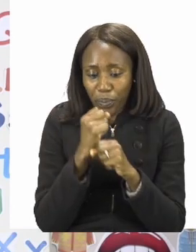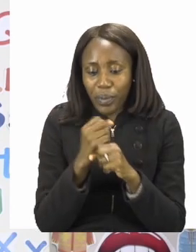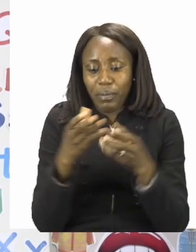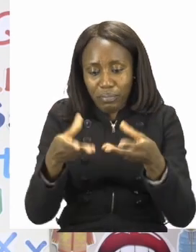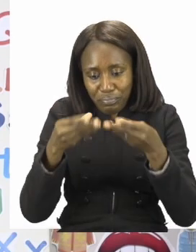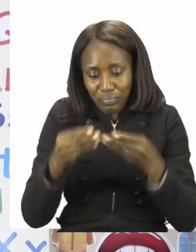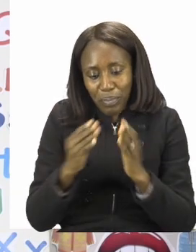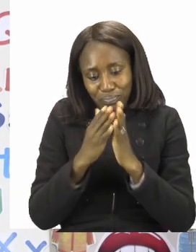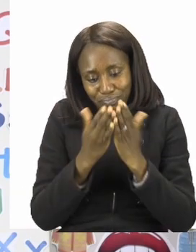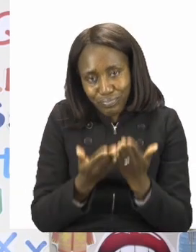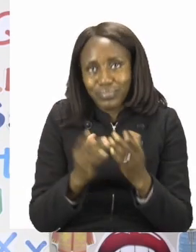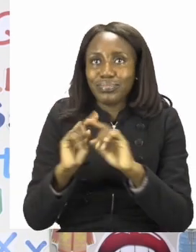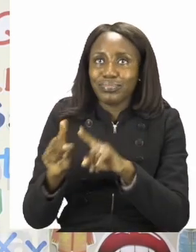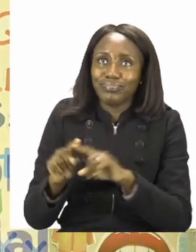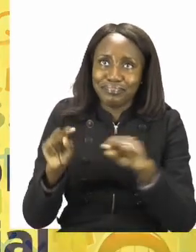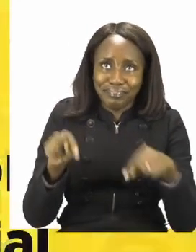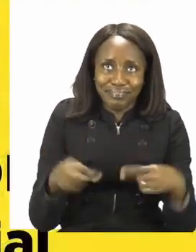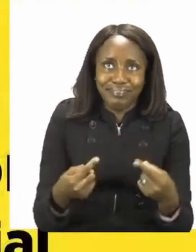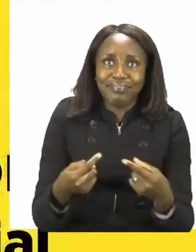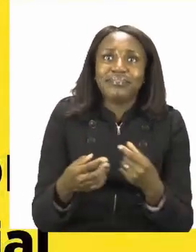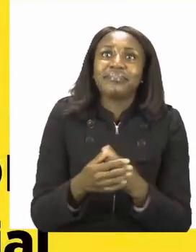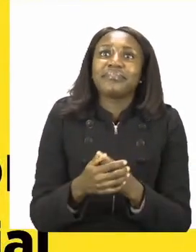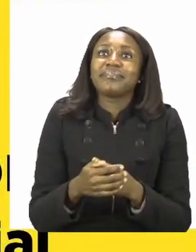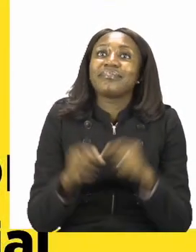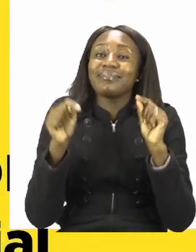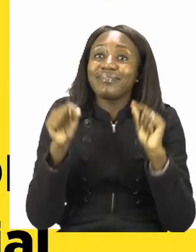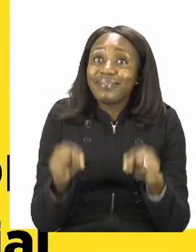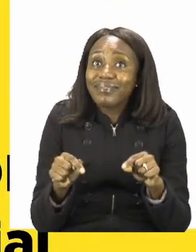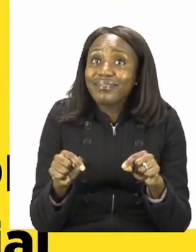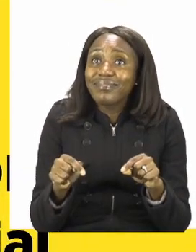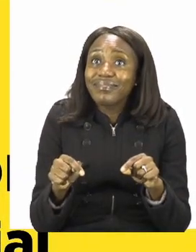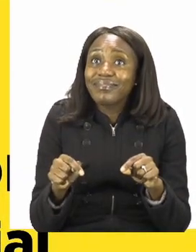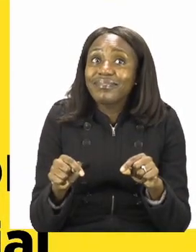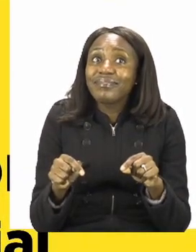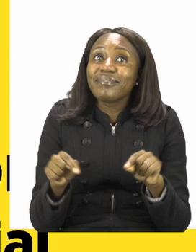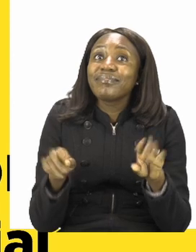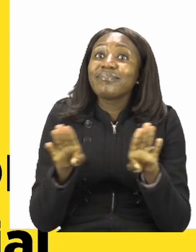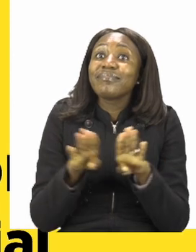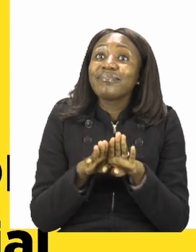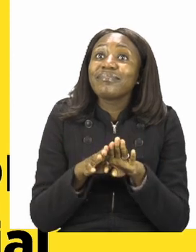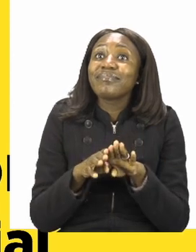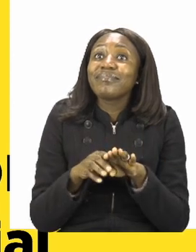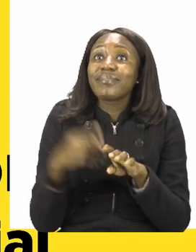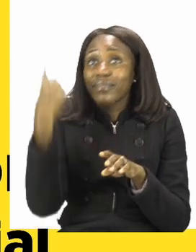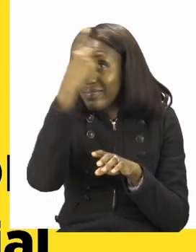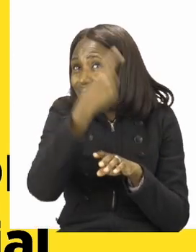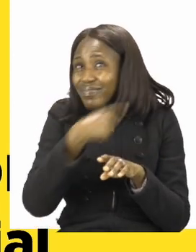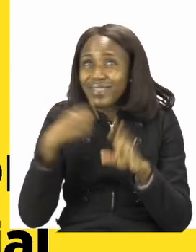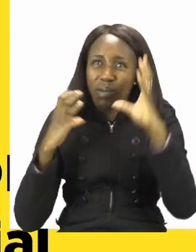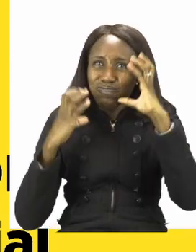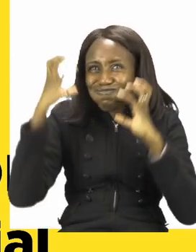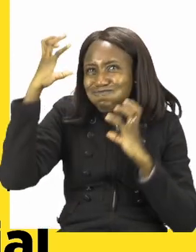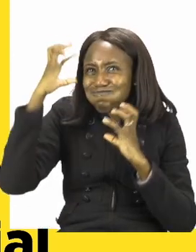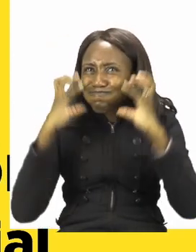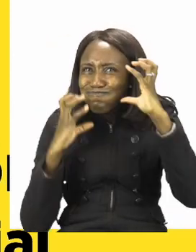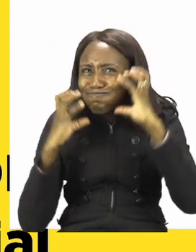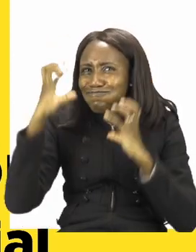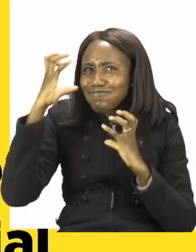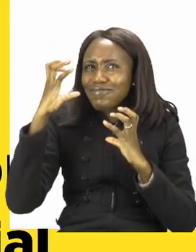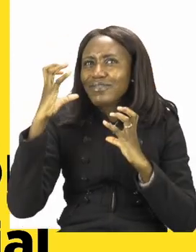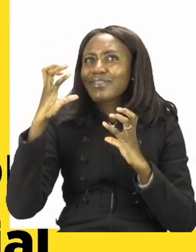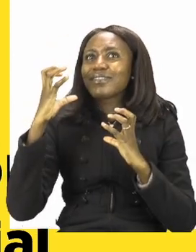touch anything else. For today's lesson, we'll be talking about facial